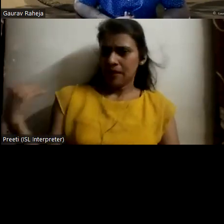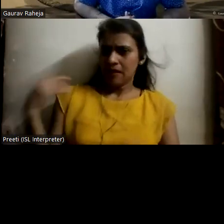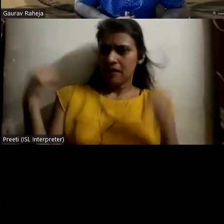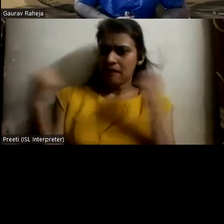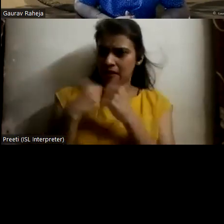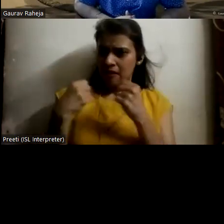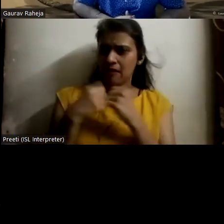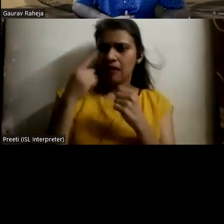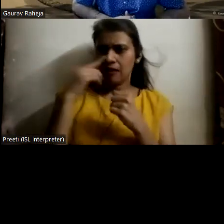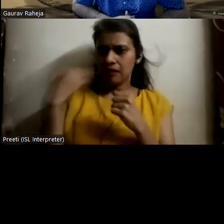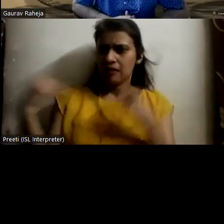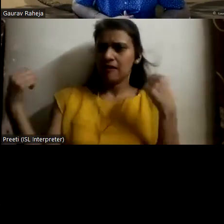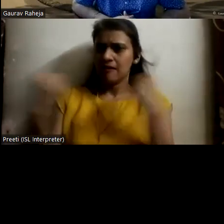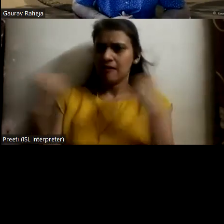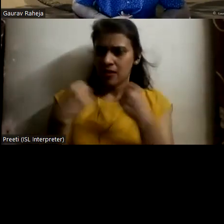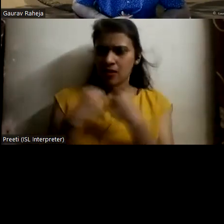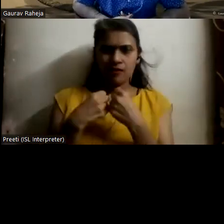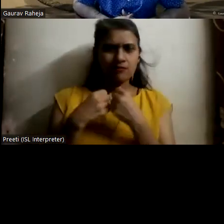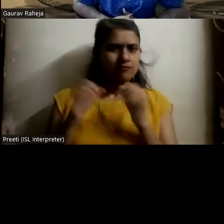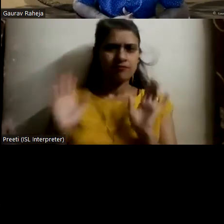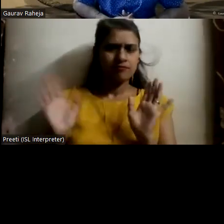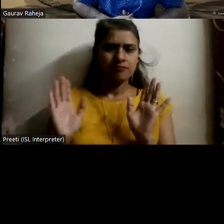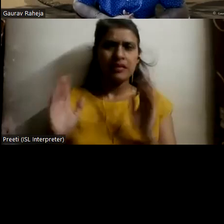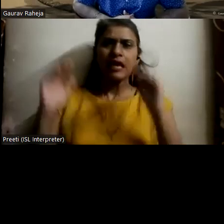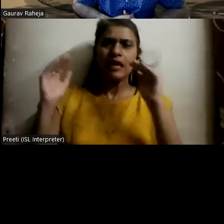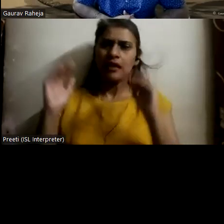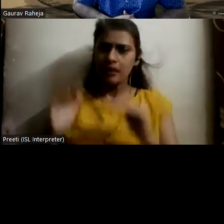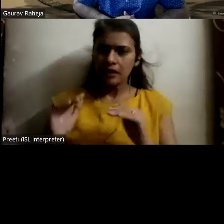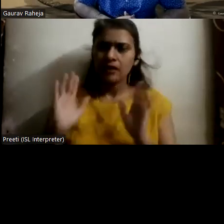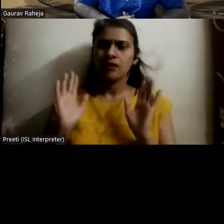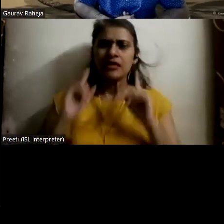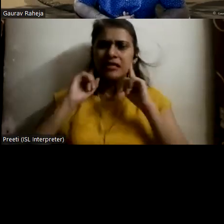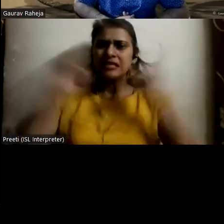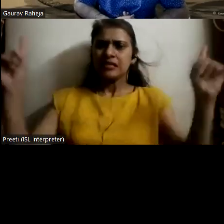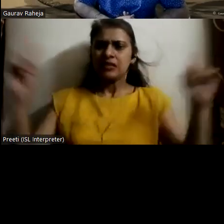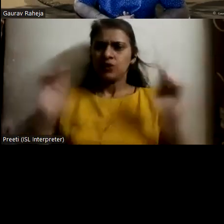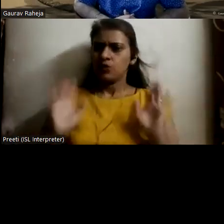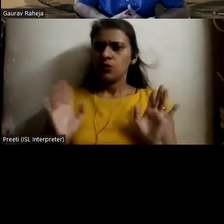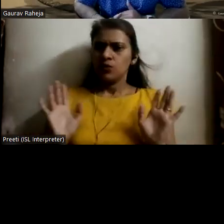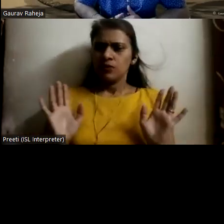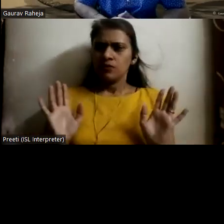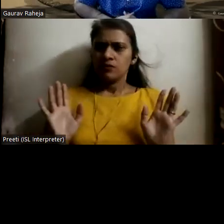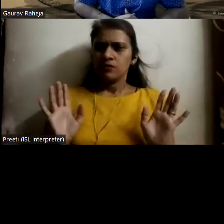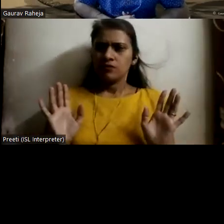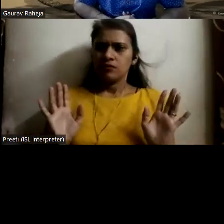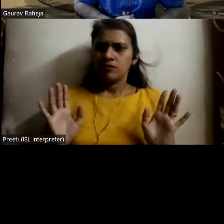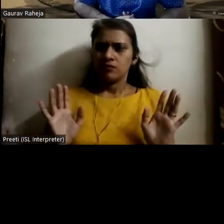sister, please be reasonable in your conduct. Don't shout. Don't